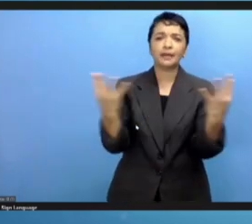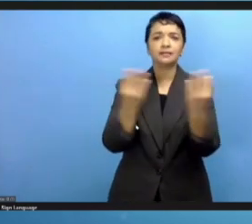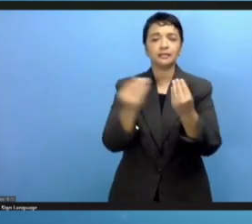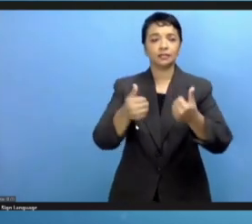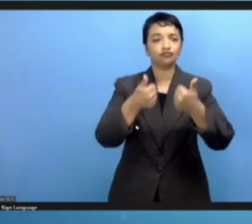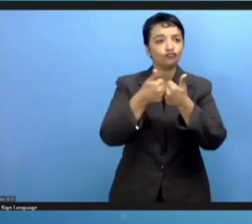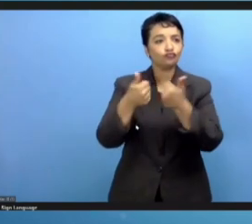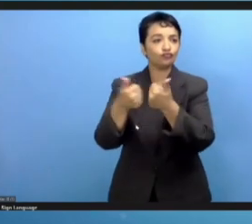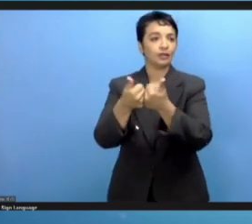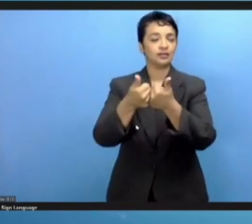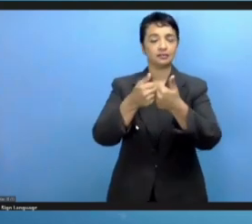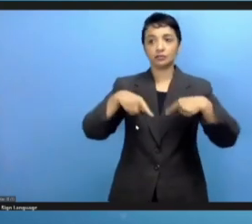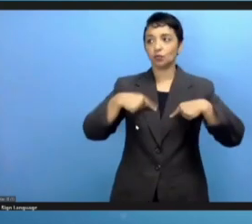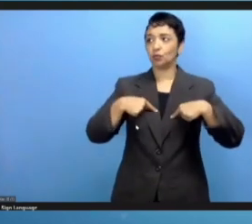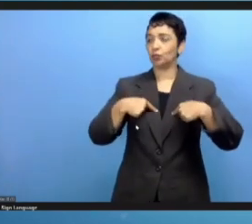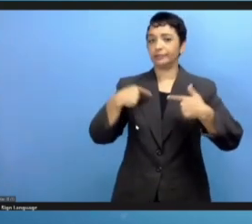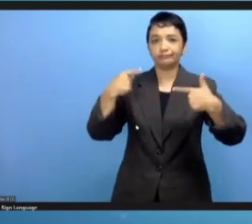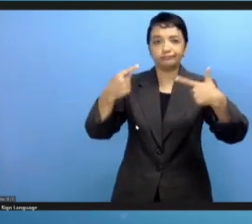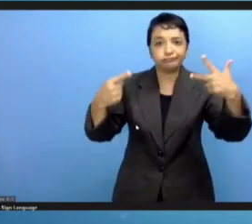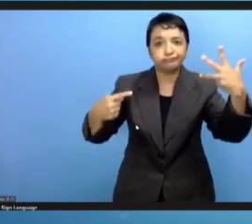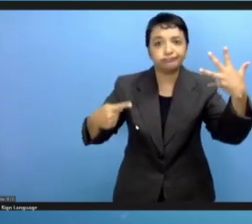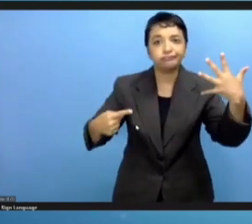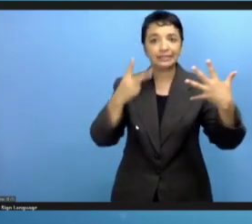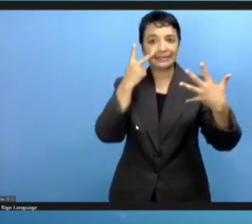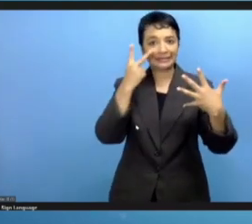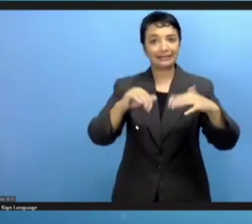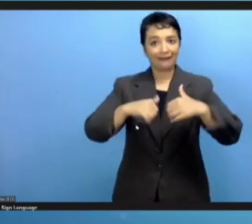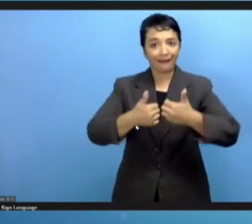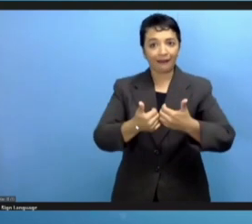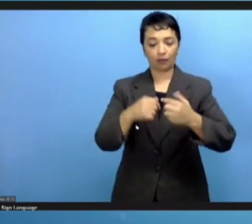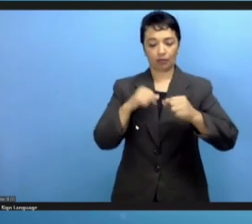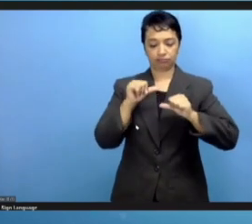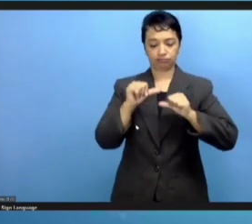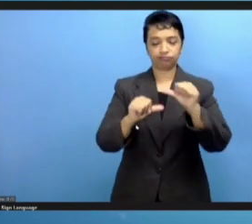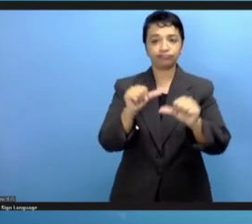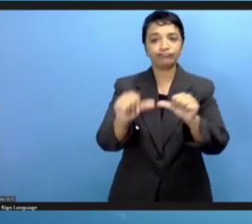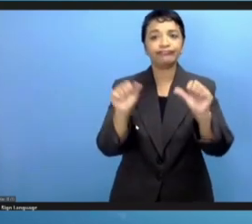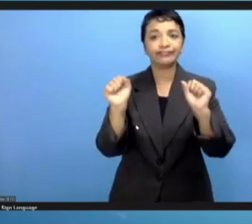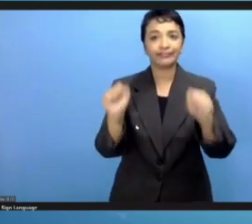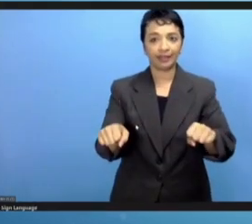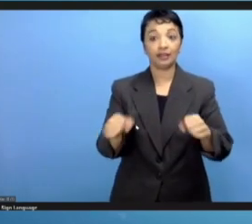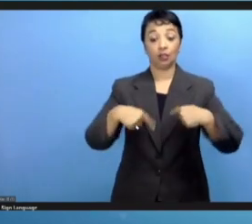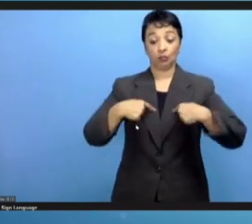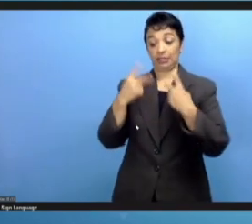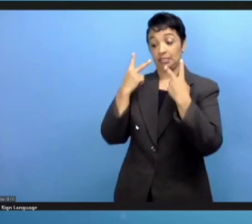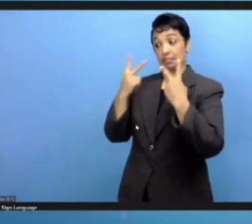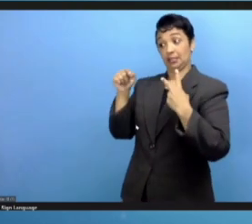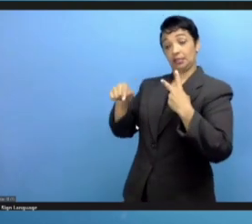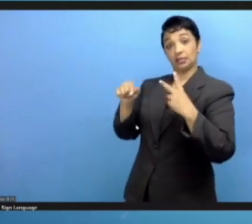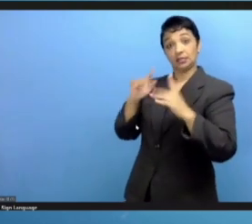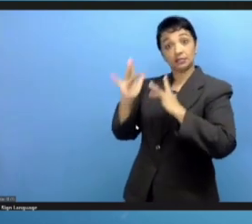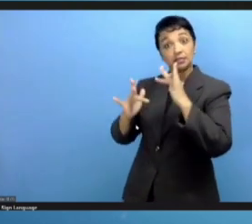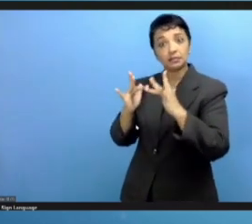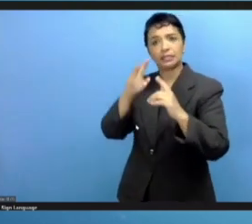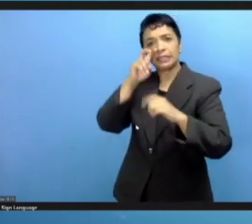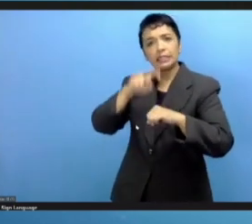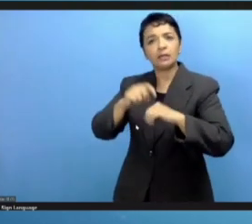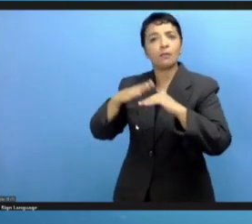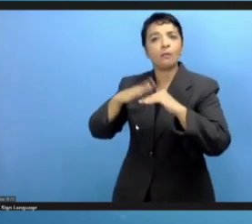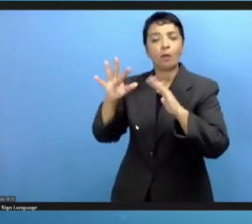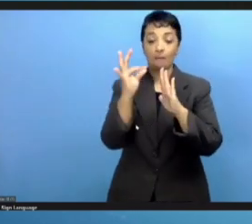us as a continent, with the dark side of the internet requiring adequate policies